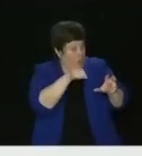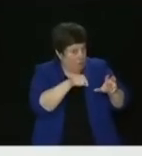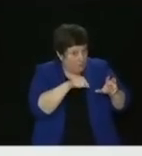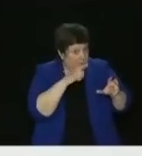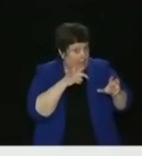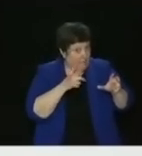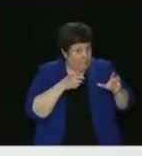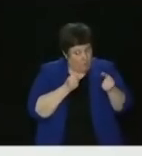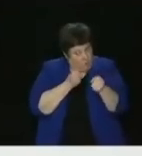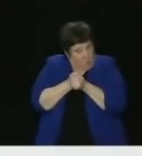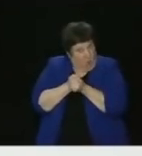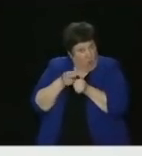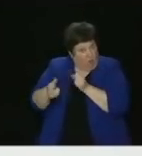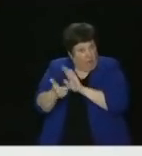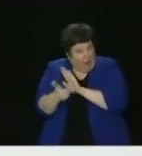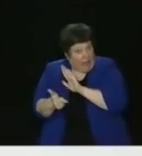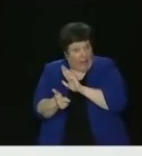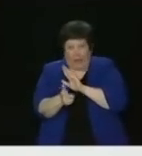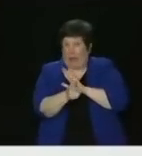significantly helpful